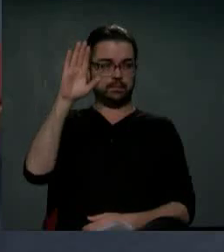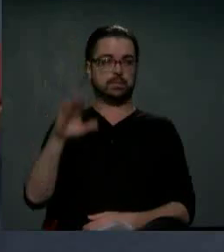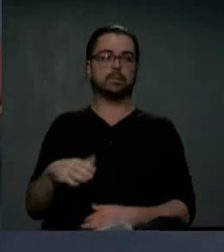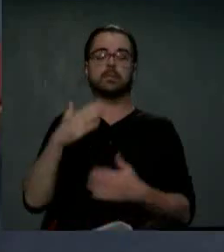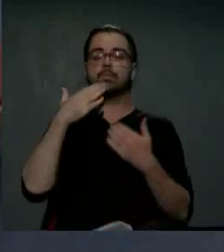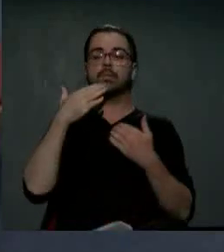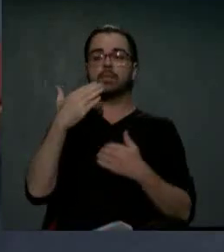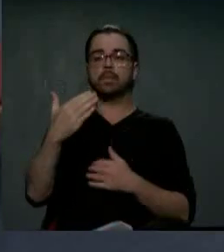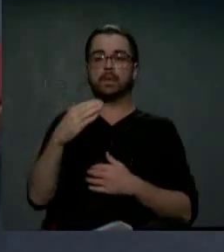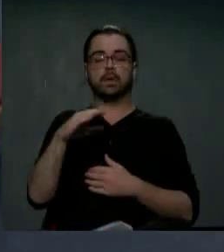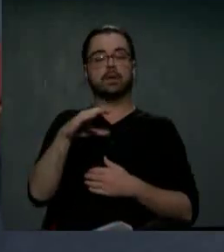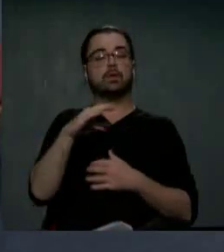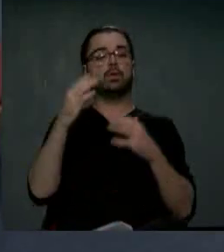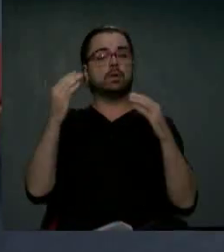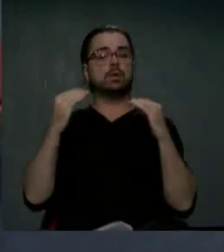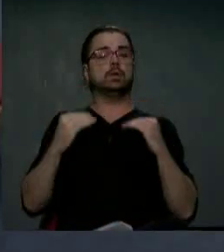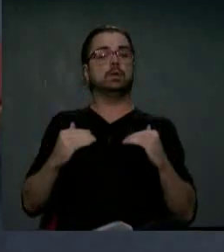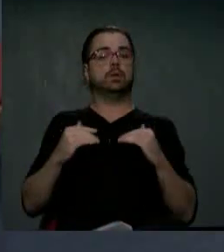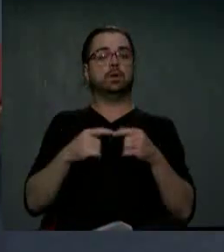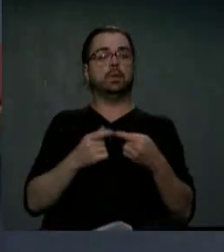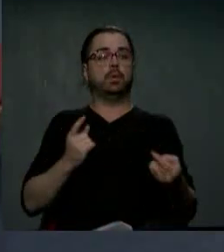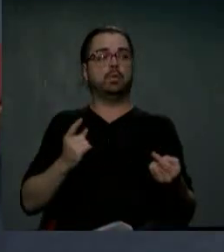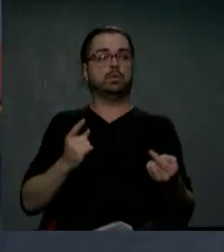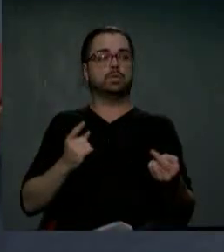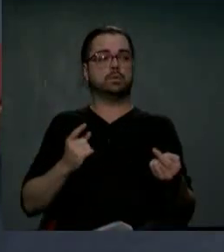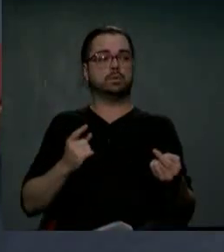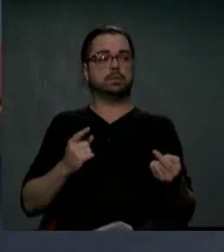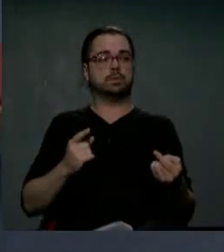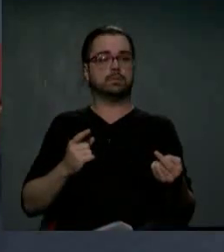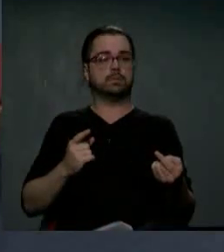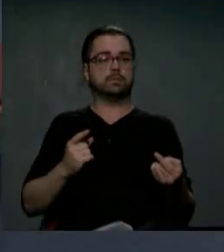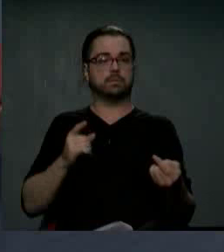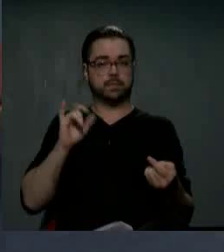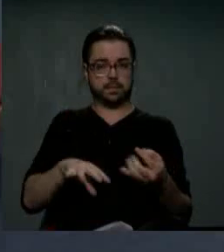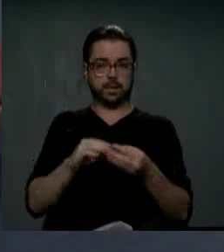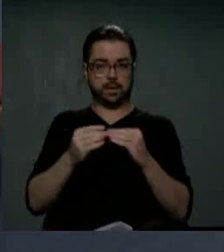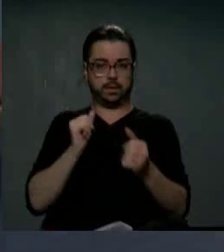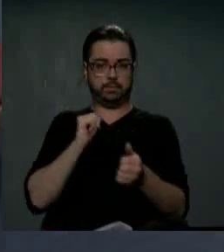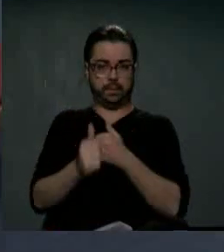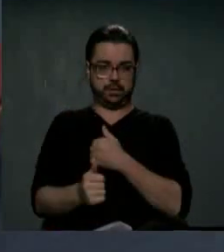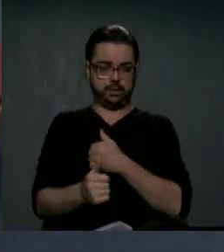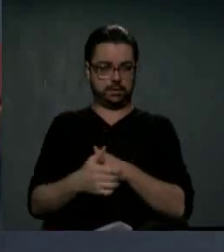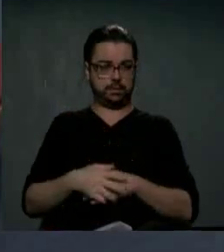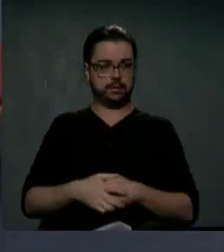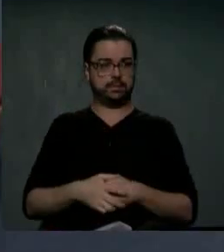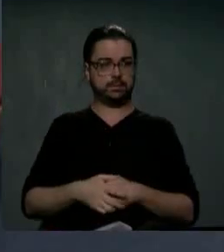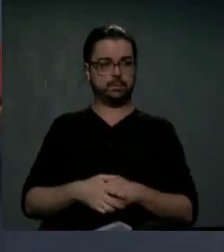Thank you, Commissioner Leahy. Those opposed? Item passes 9.